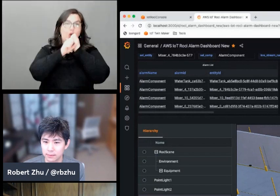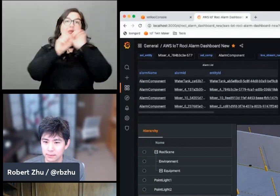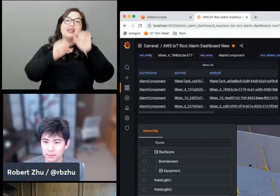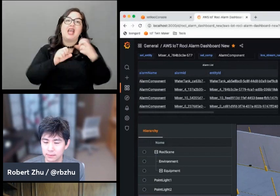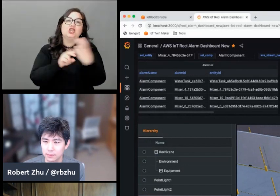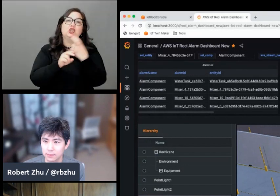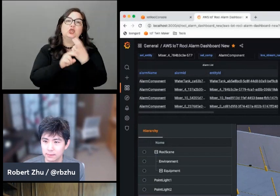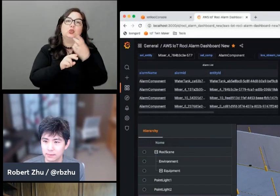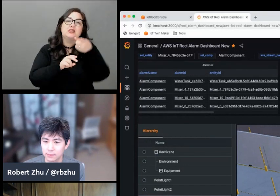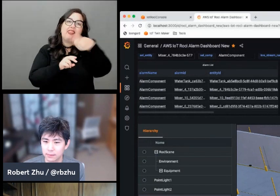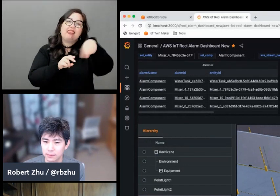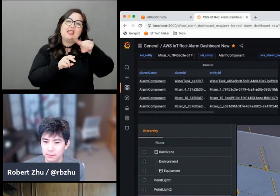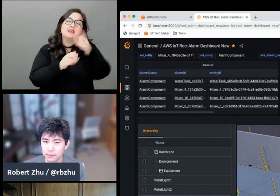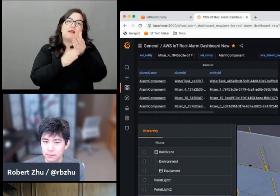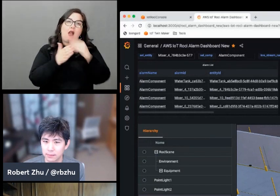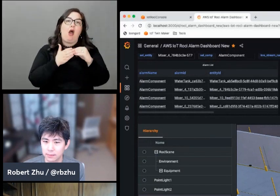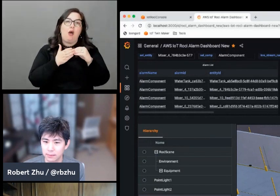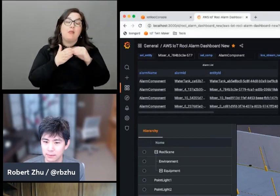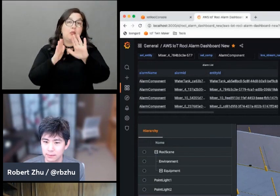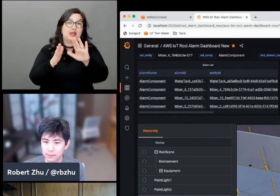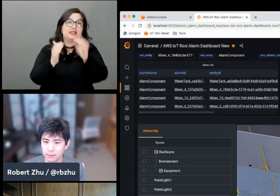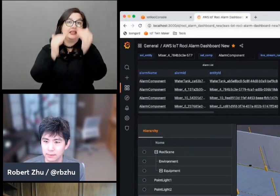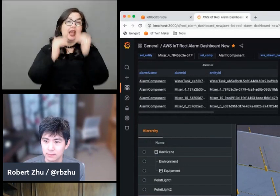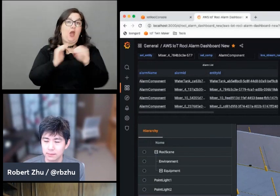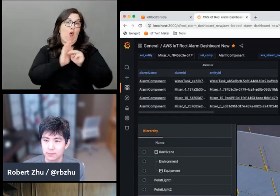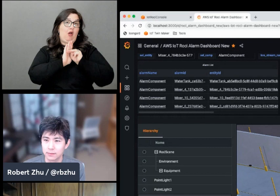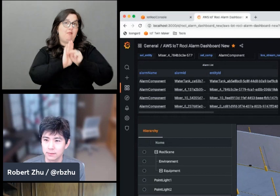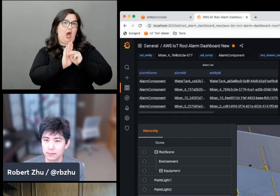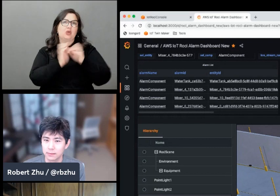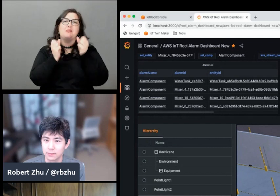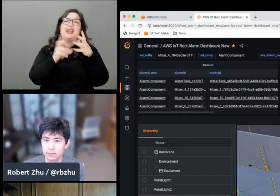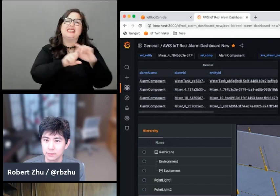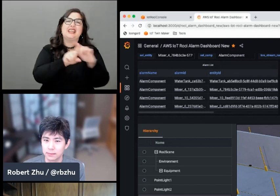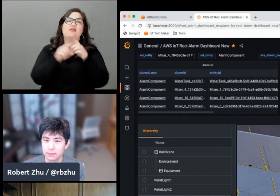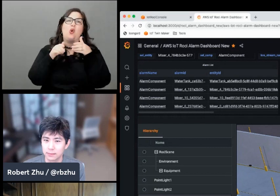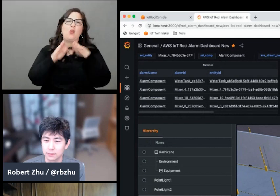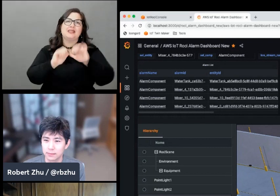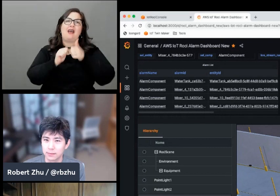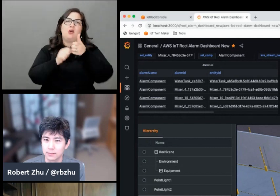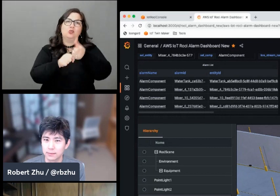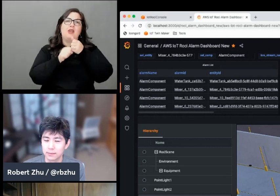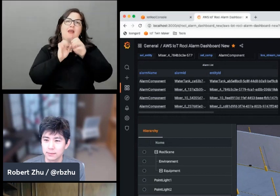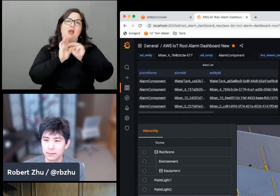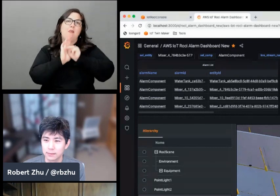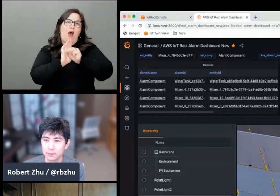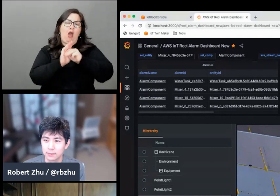component. Now, in terms of getting the models, there's lots of ways of getting the models. We can,